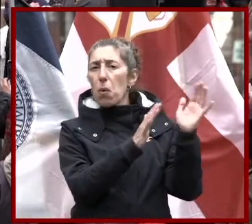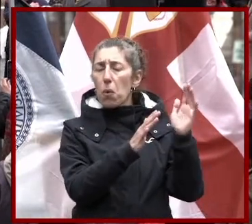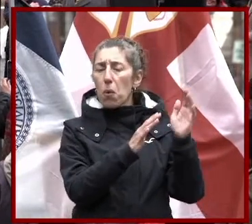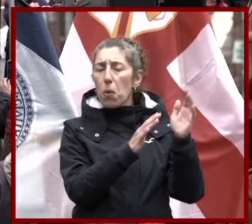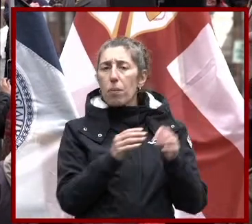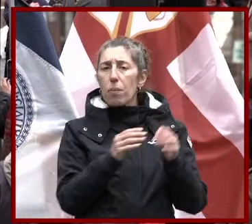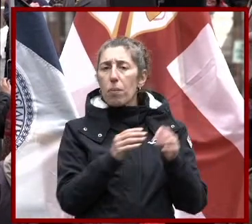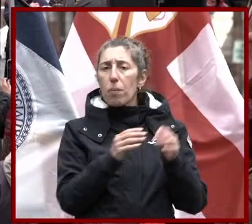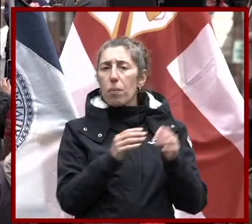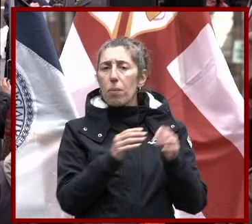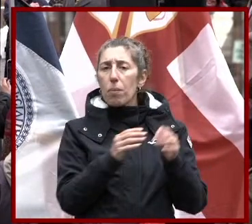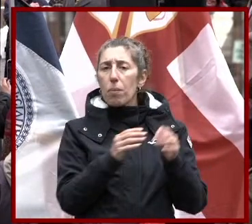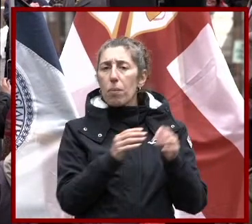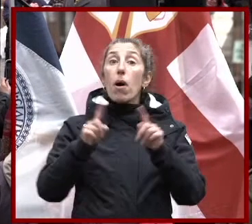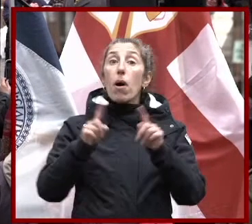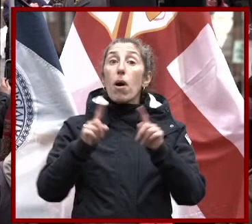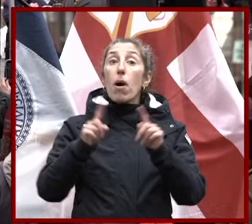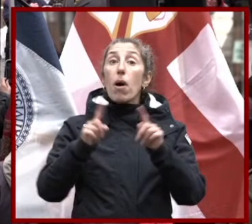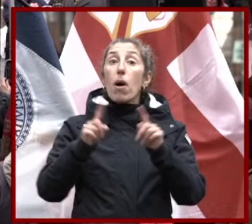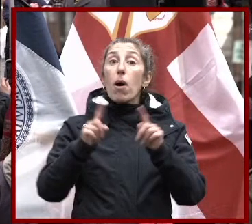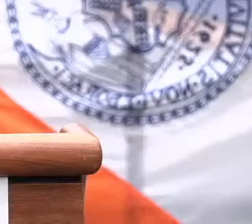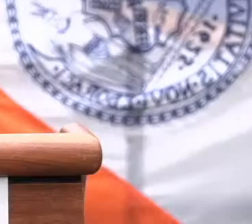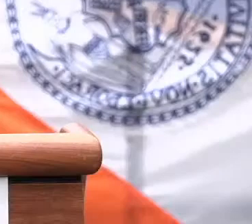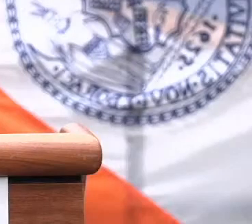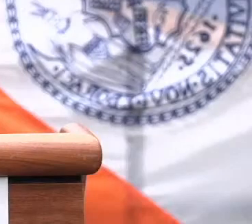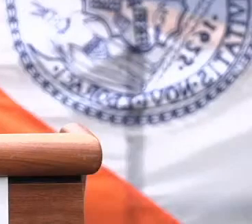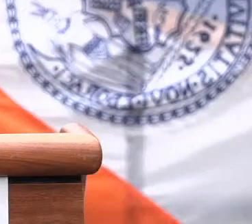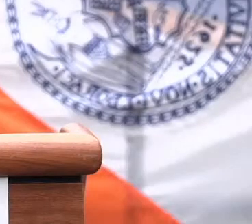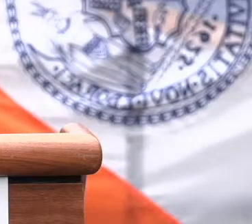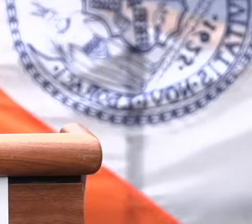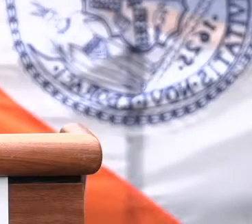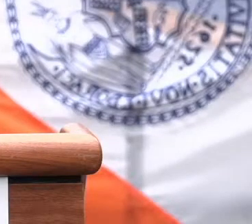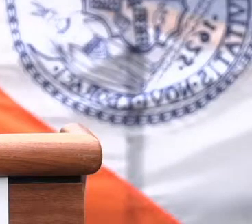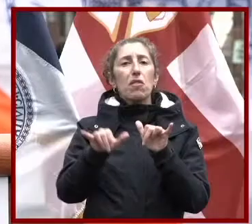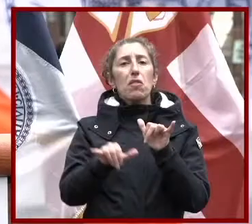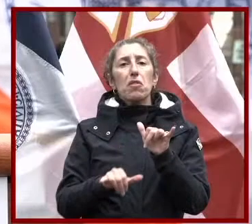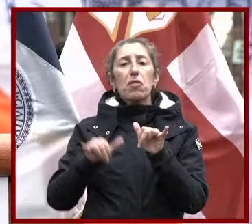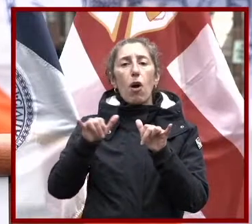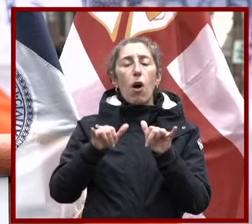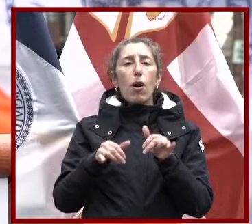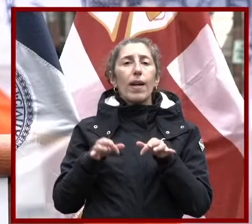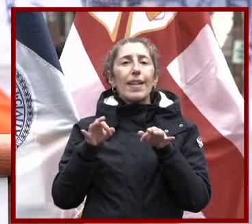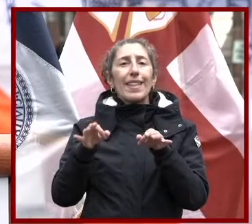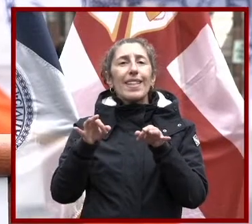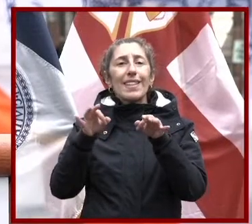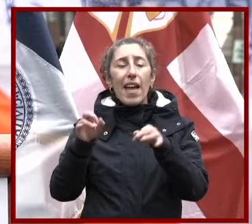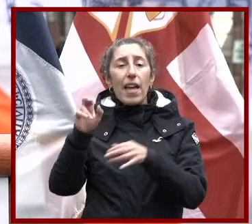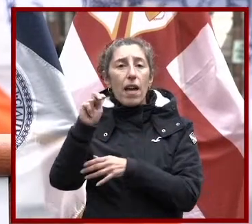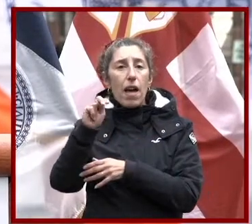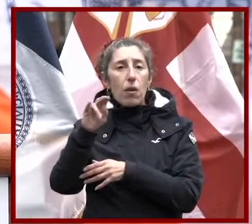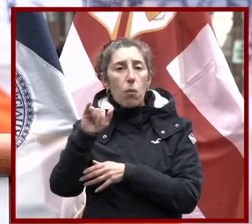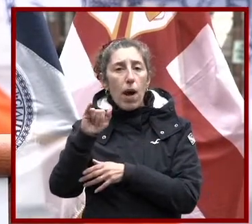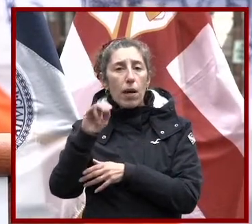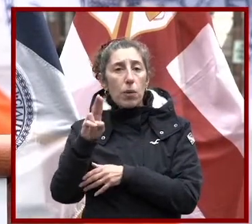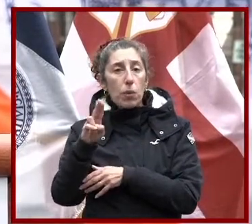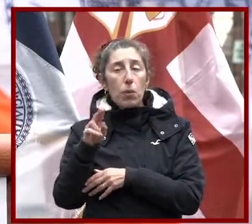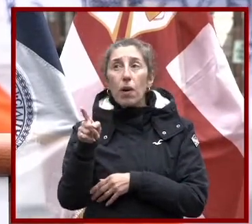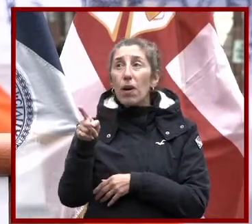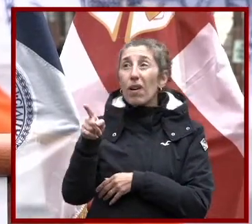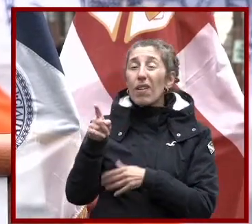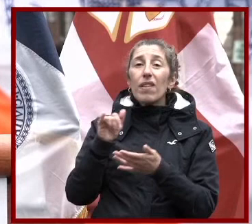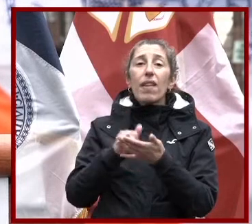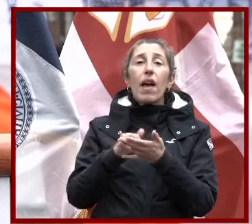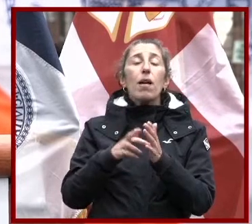But if they continue to stall and delay, we can only conclude that they have